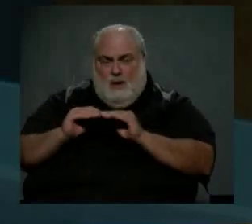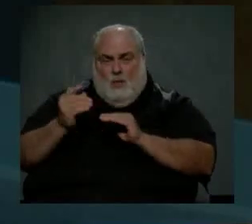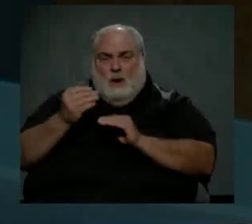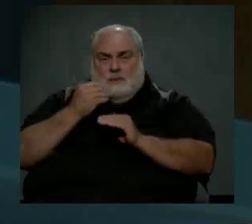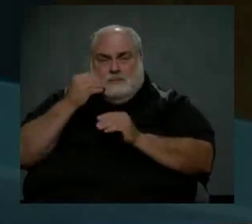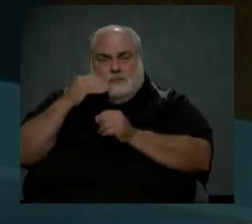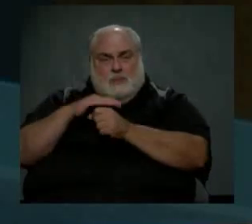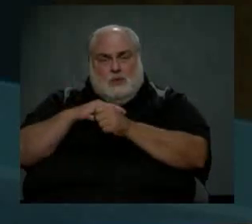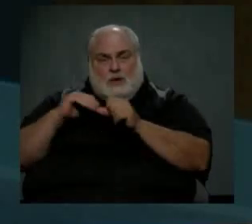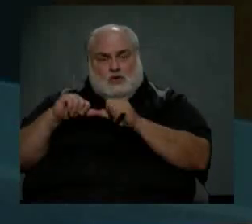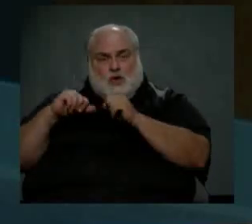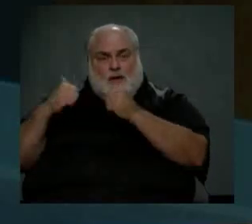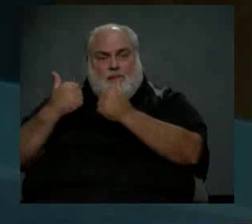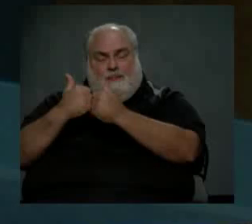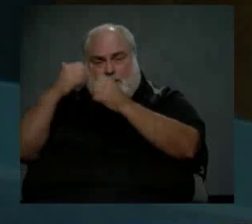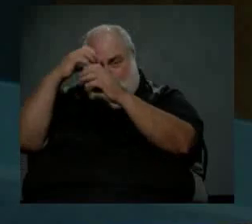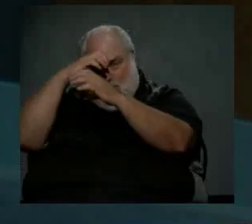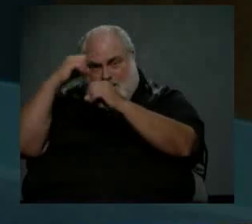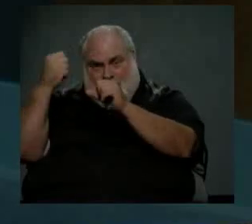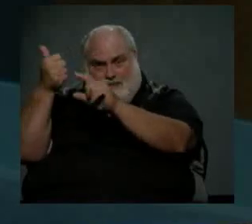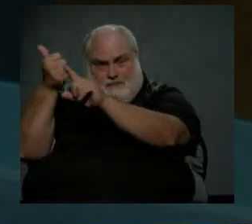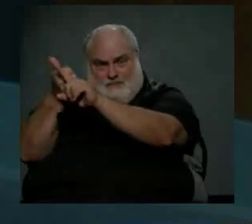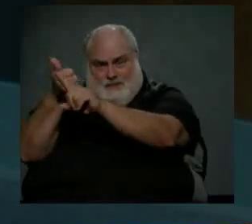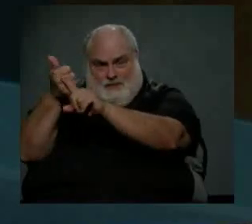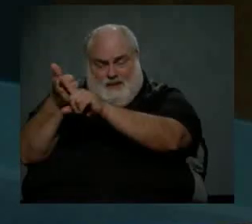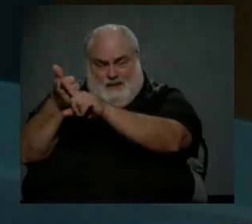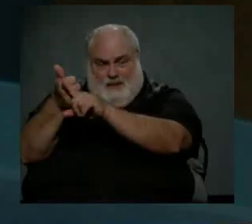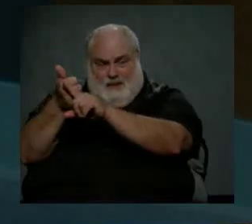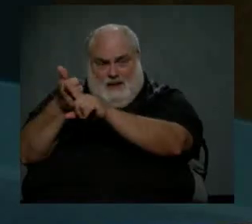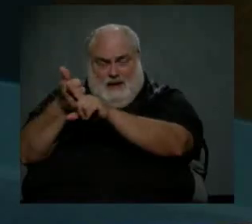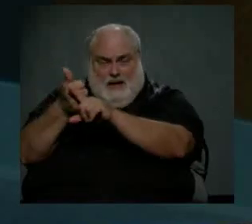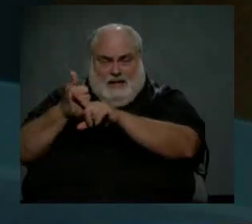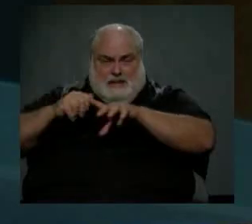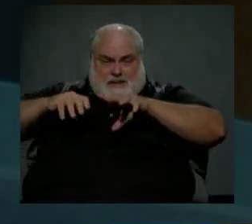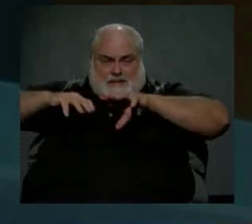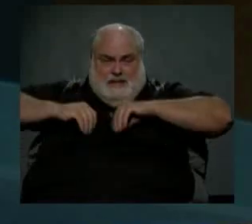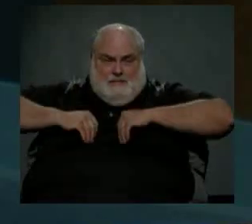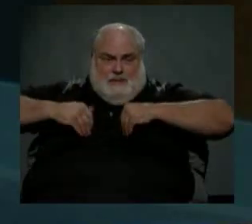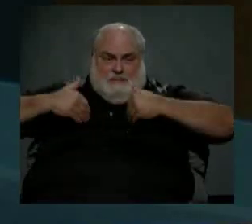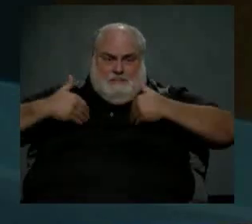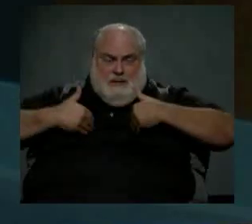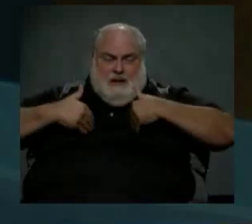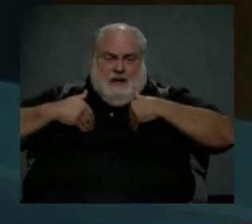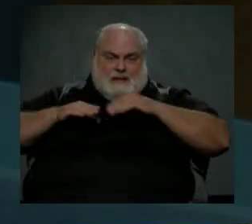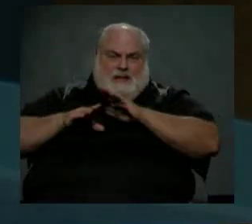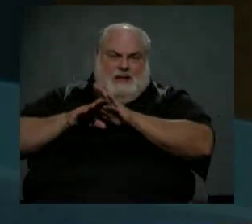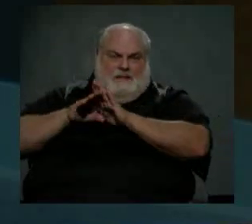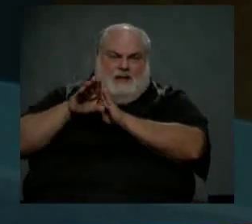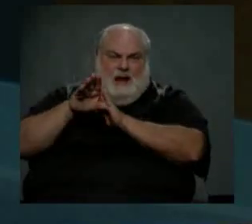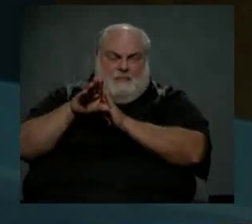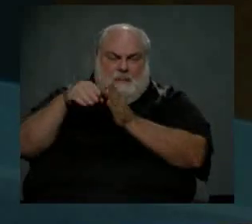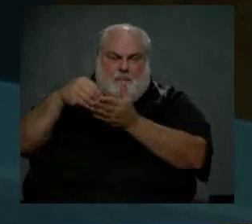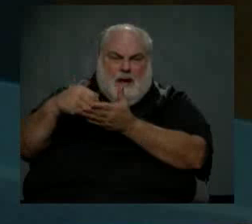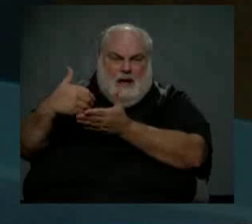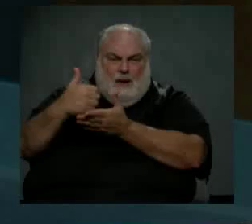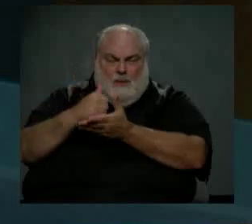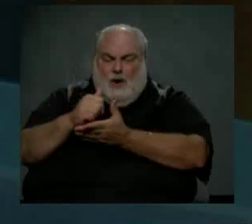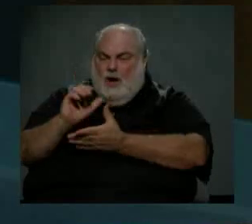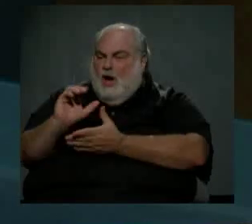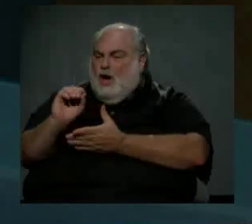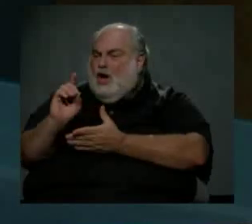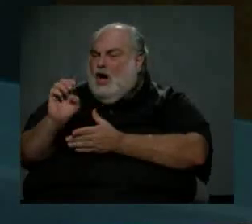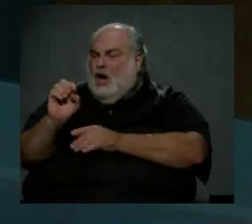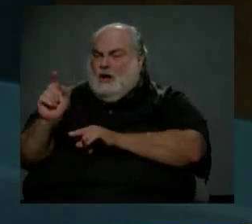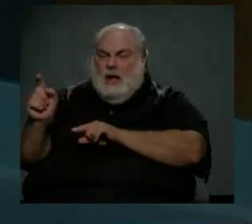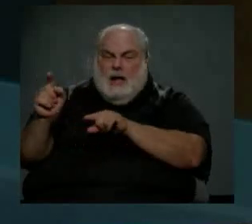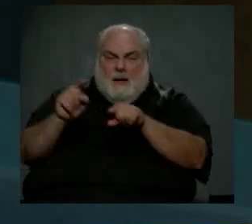association that the president has taken upon himself to develop a little fund of money so that when codes come in to a